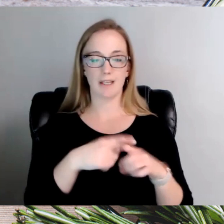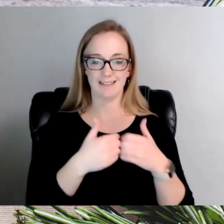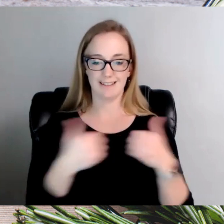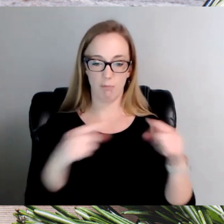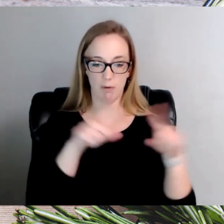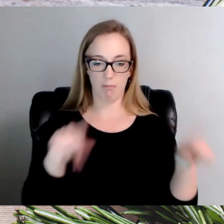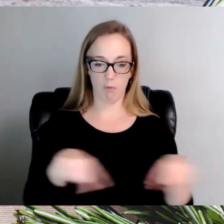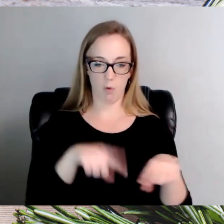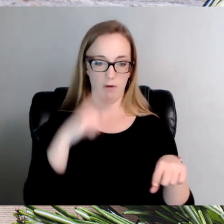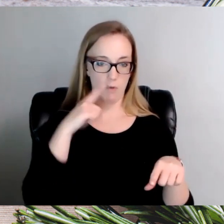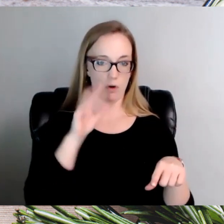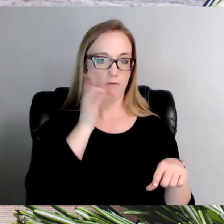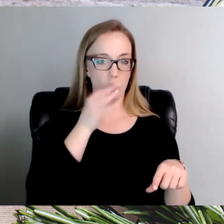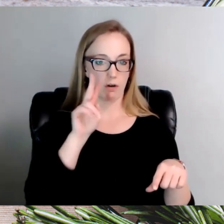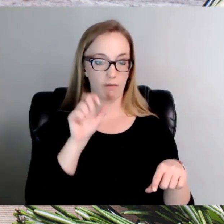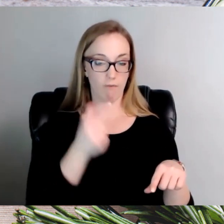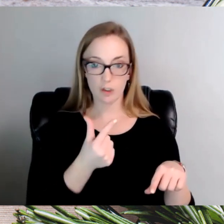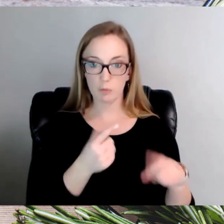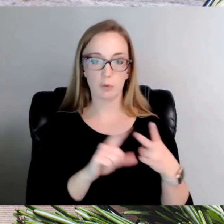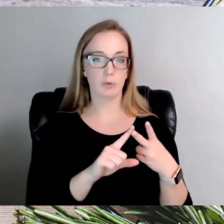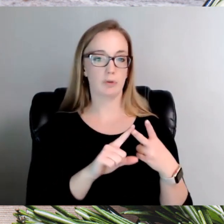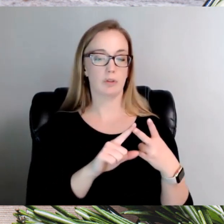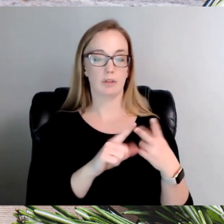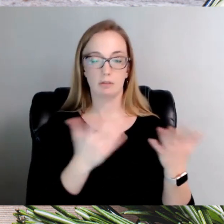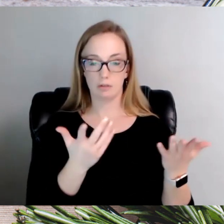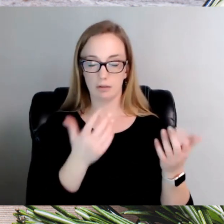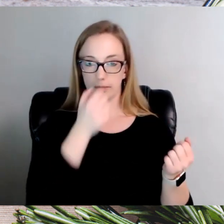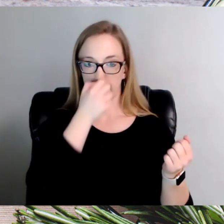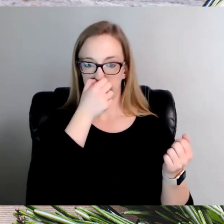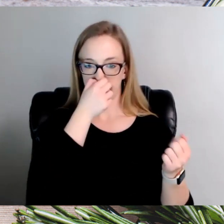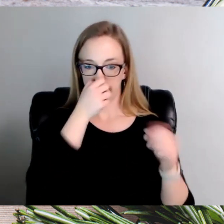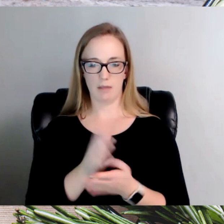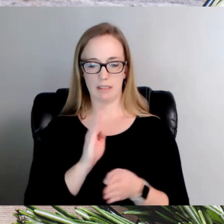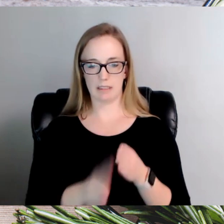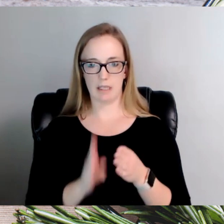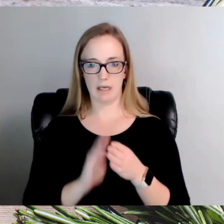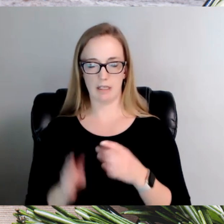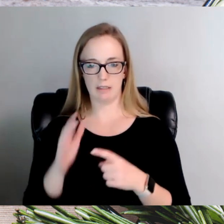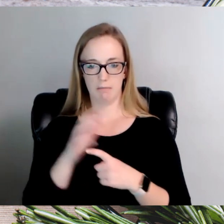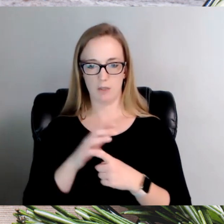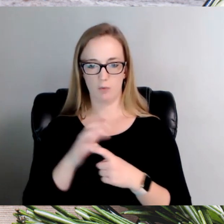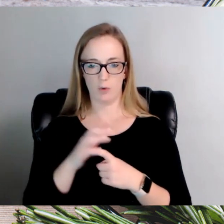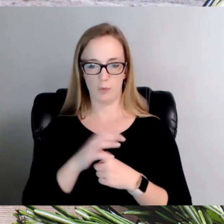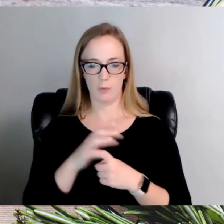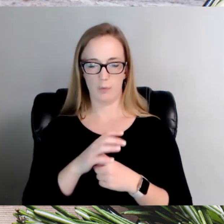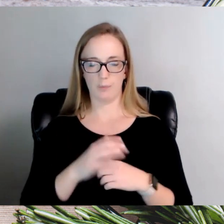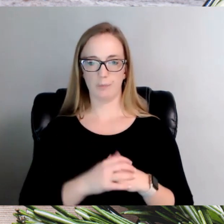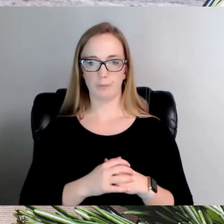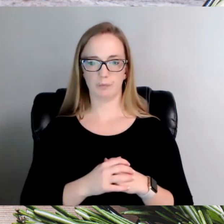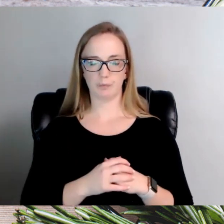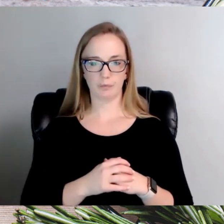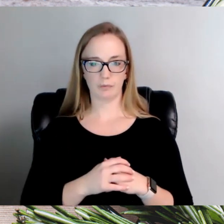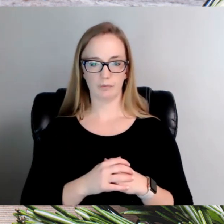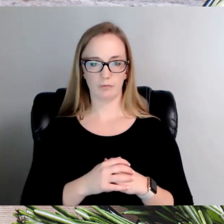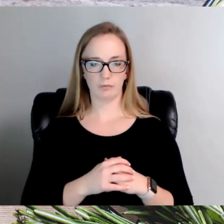for your vegetables or fruits, that would be best practice to prevent